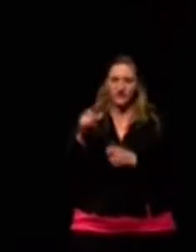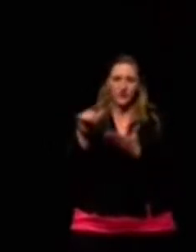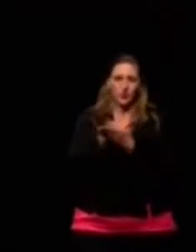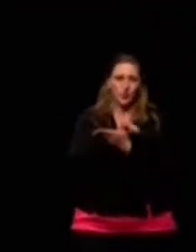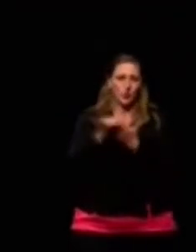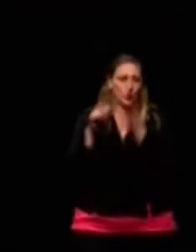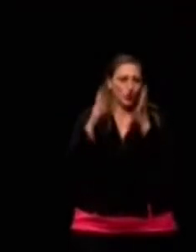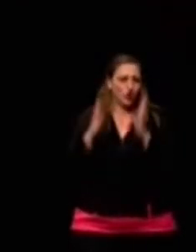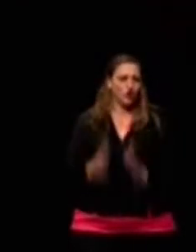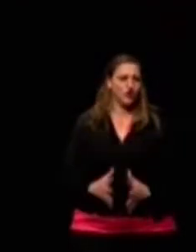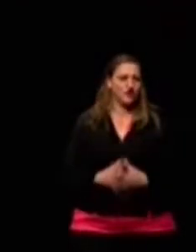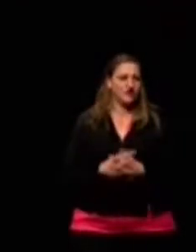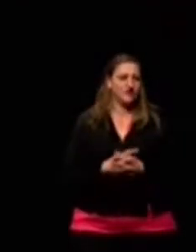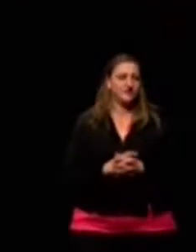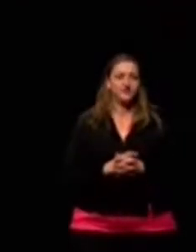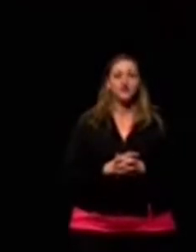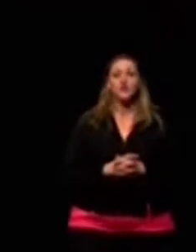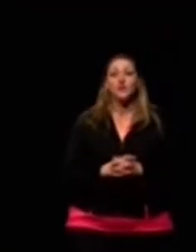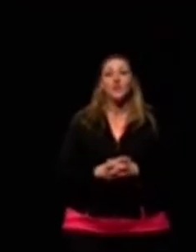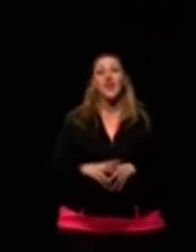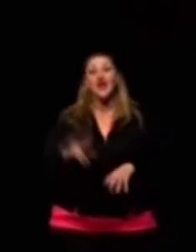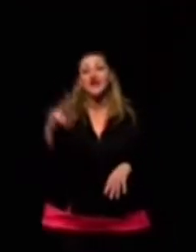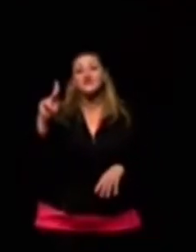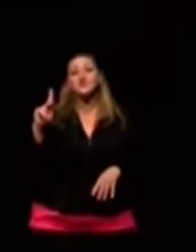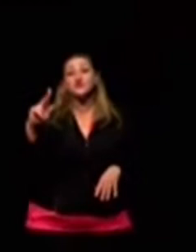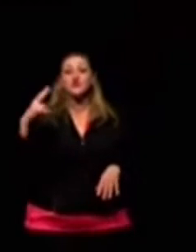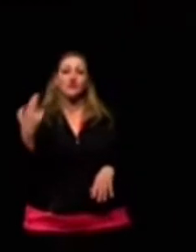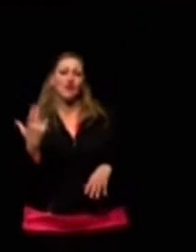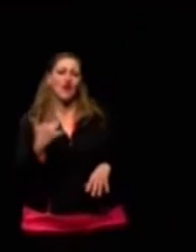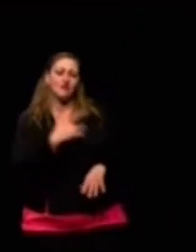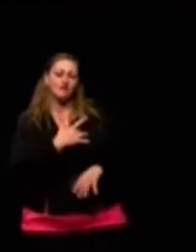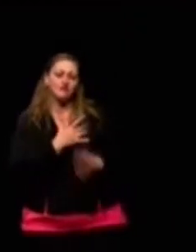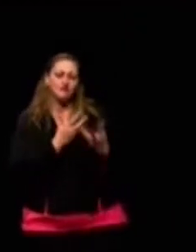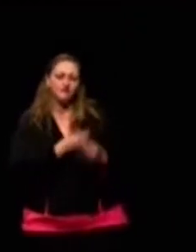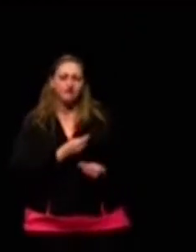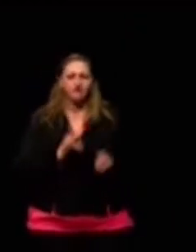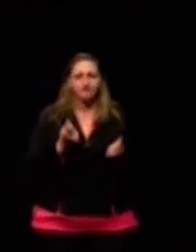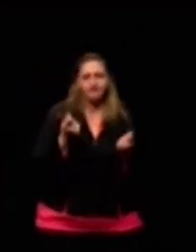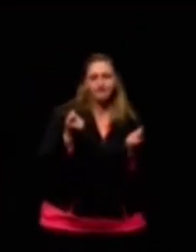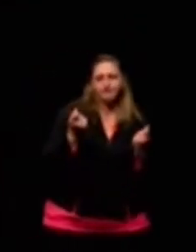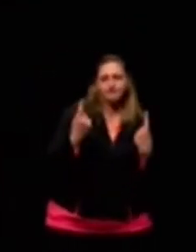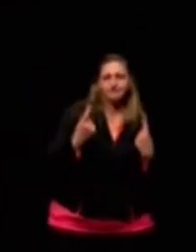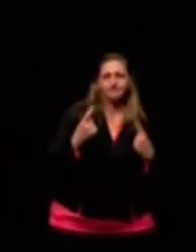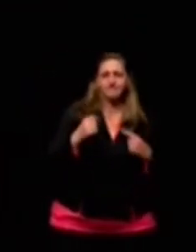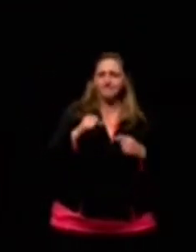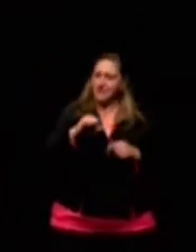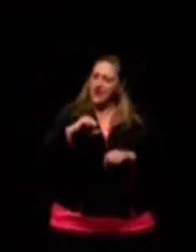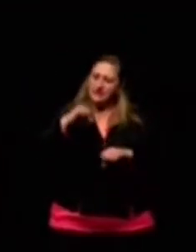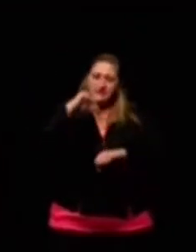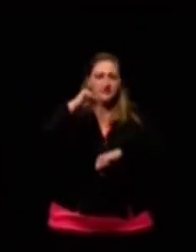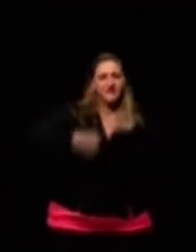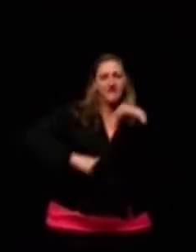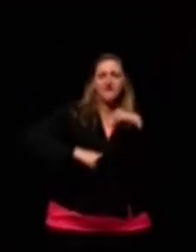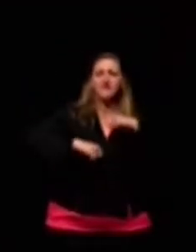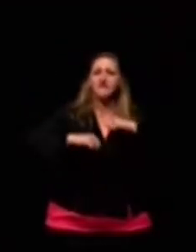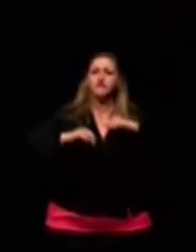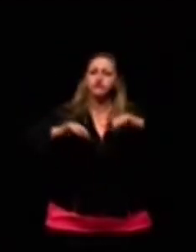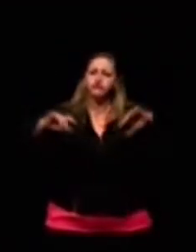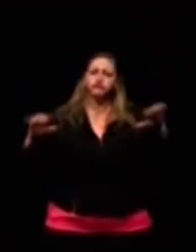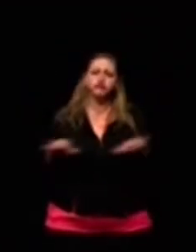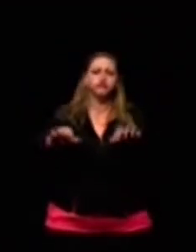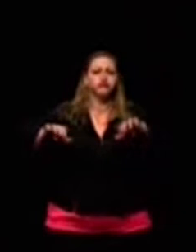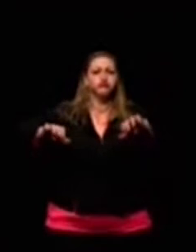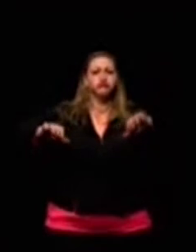Yorkers. Kathy has the fearlessness, empathy, and grit that our state needs right now as